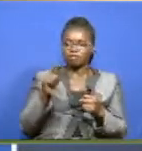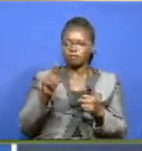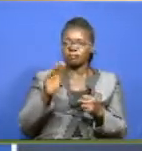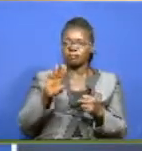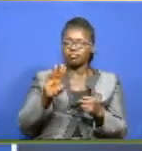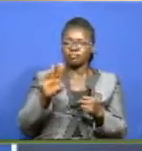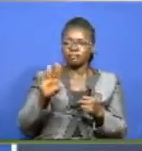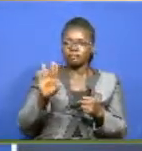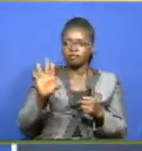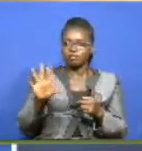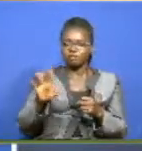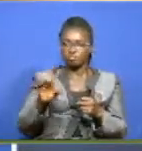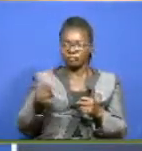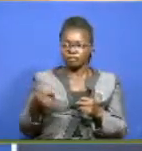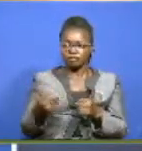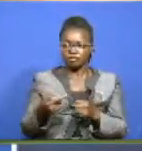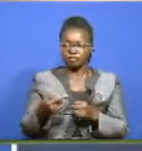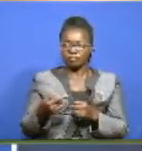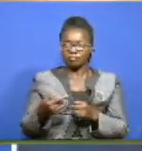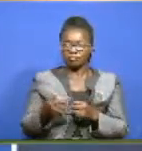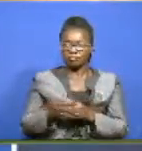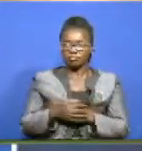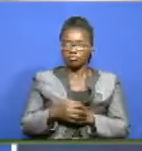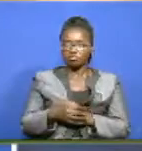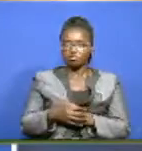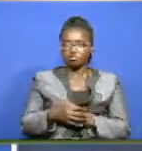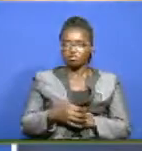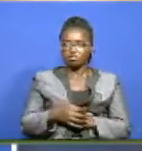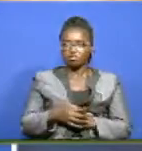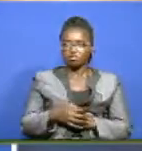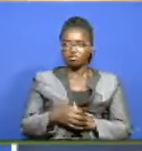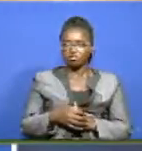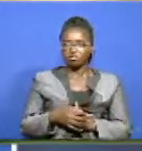euro, that is equivalent to 21 million shillings. For Channel One Sport, I am Daniel Wahome.